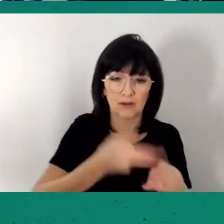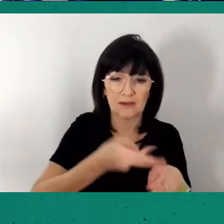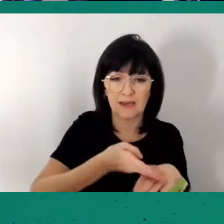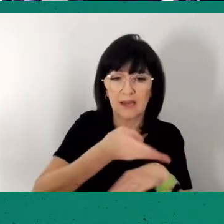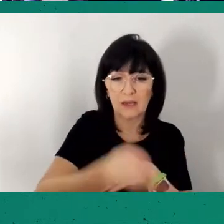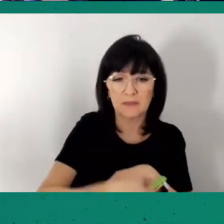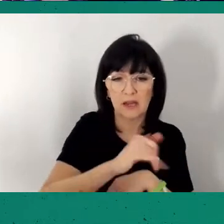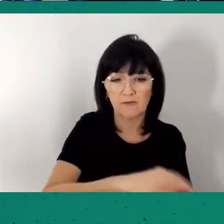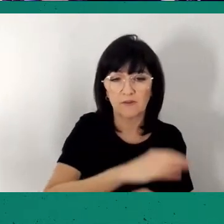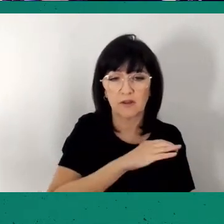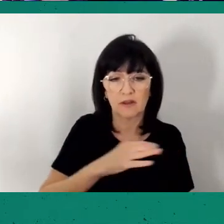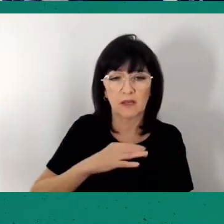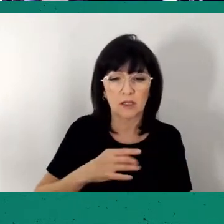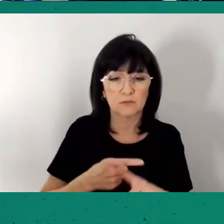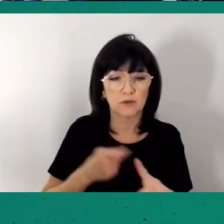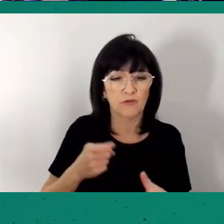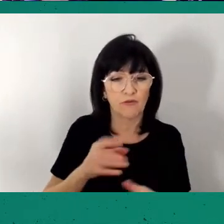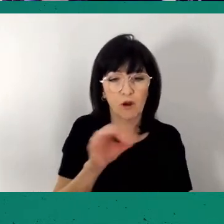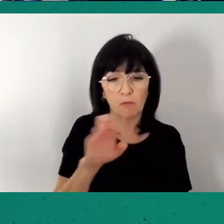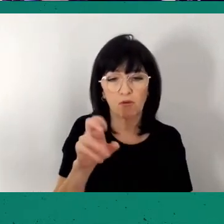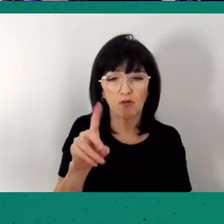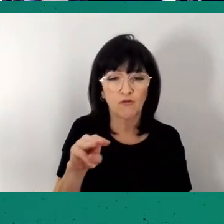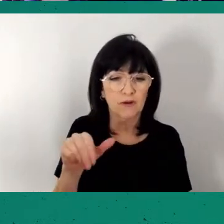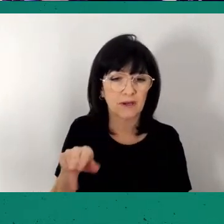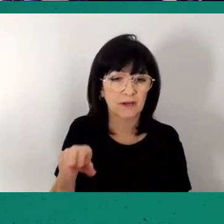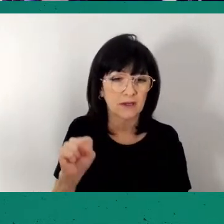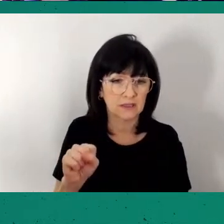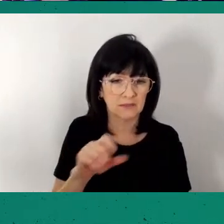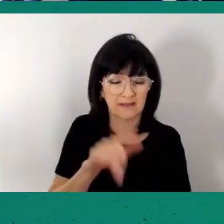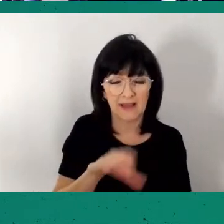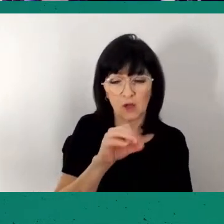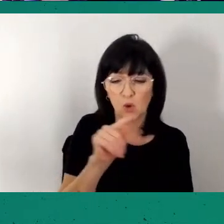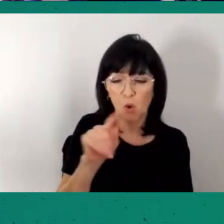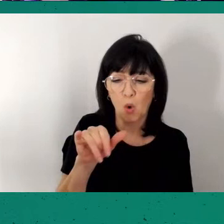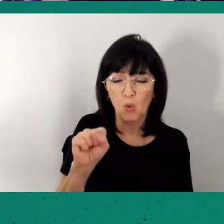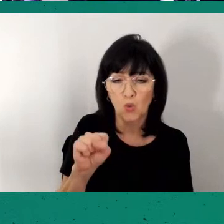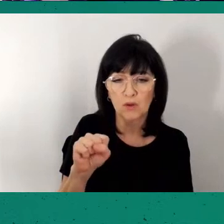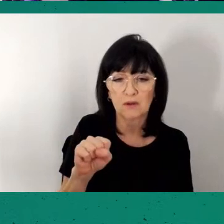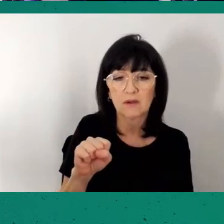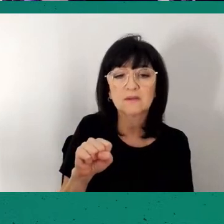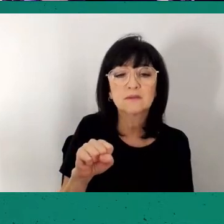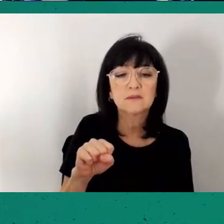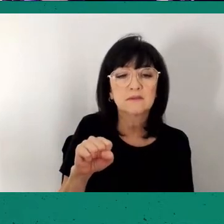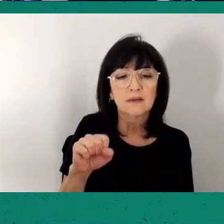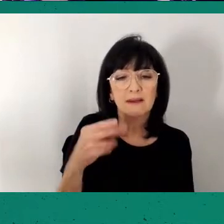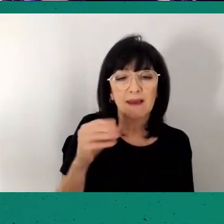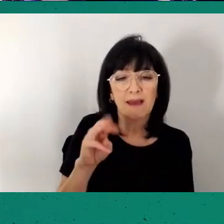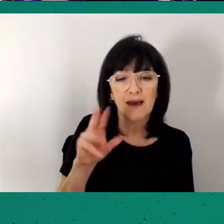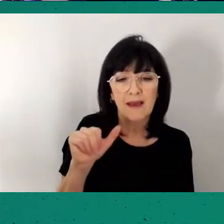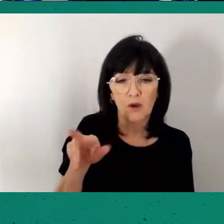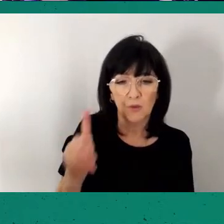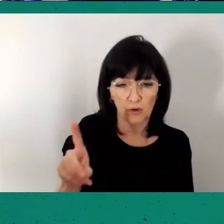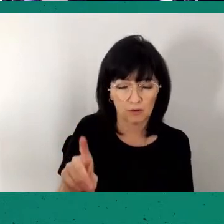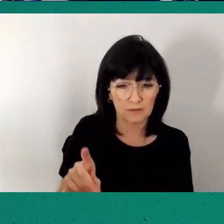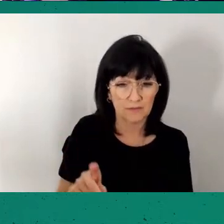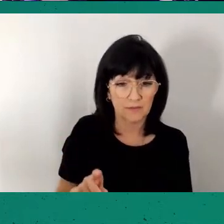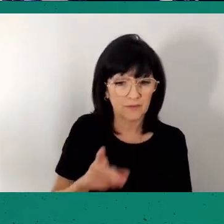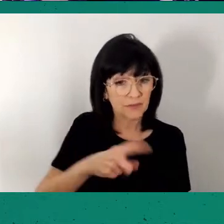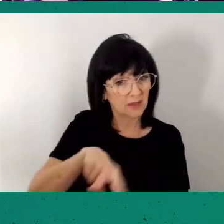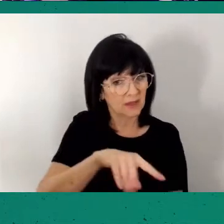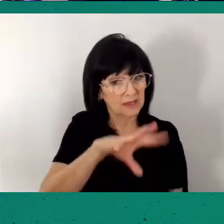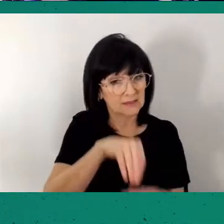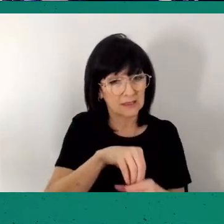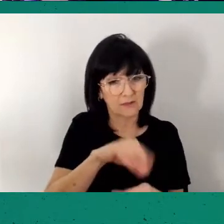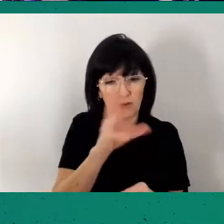the Freedmen's Bureau, General Oliver Otis Howard. These were organizations within African-American